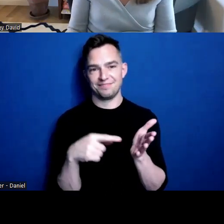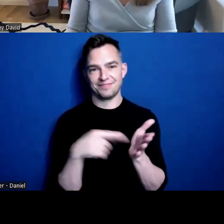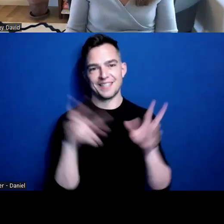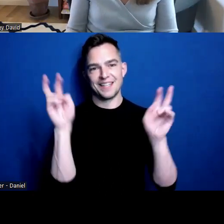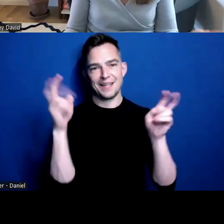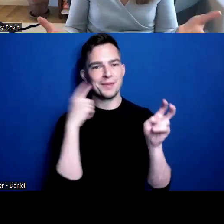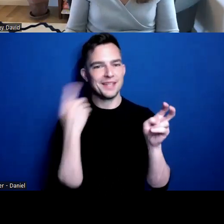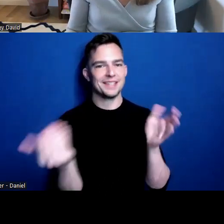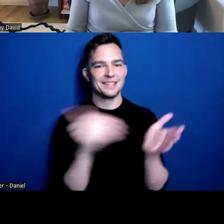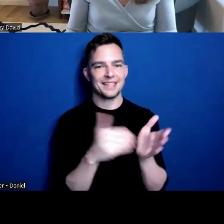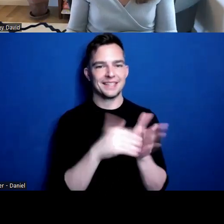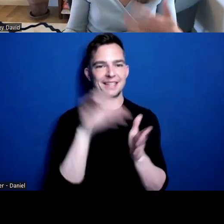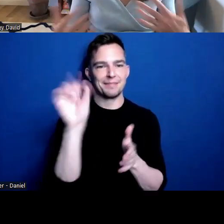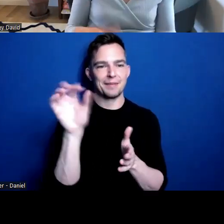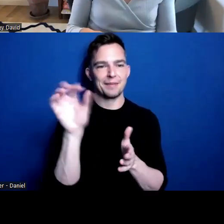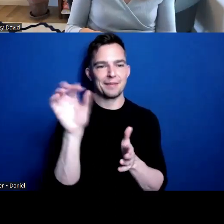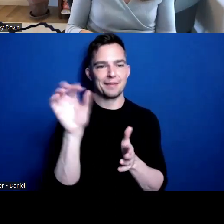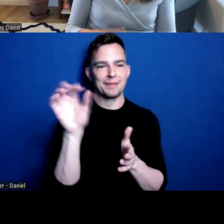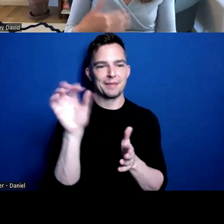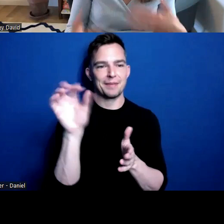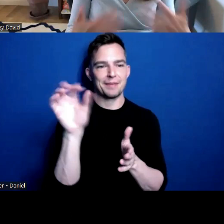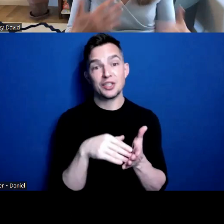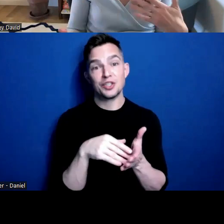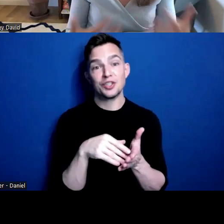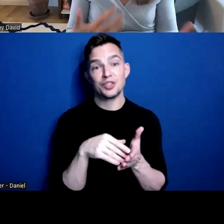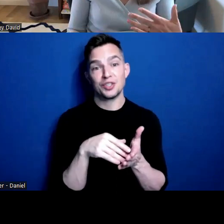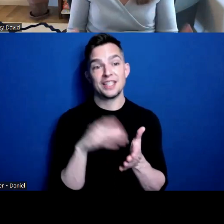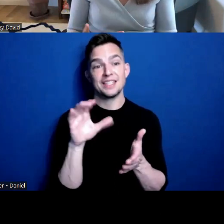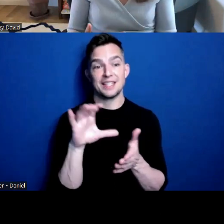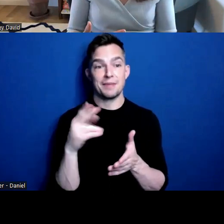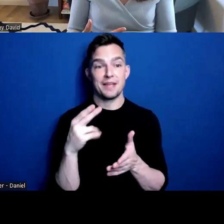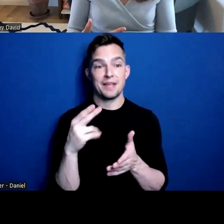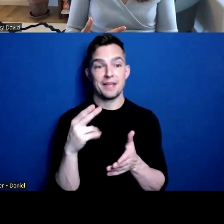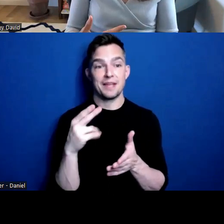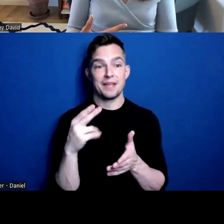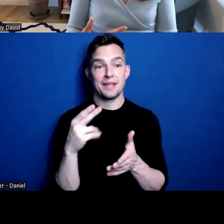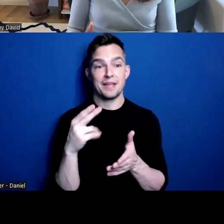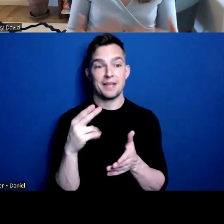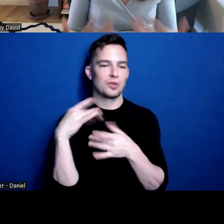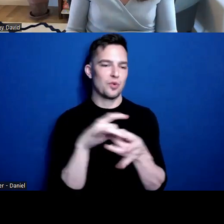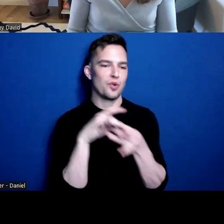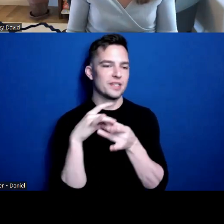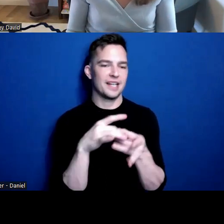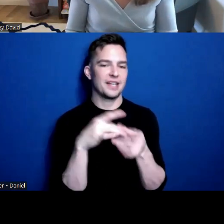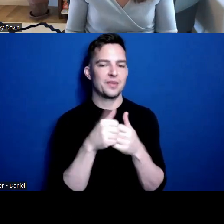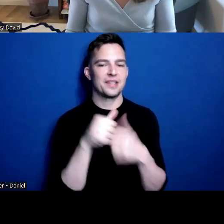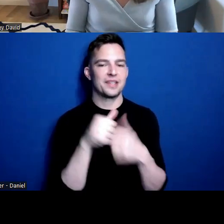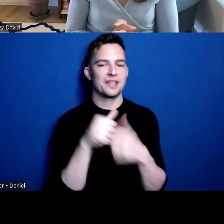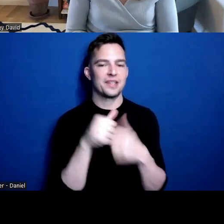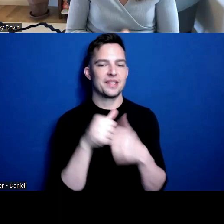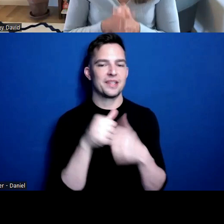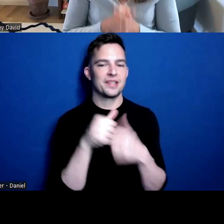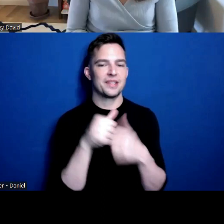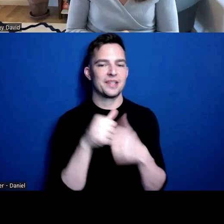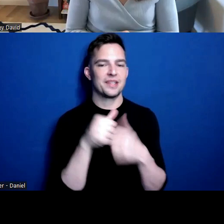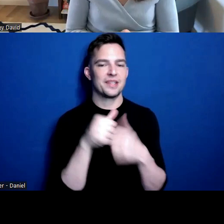over and over. The 988 call center and CCBHC are responsible for coordinating with each other to make sure callers are connected to the